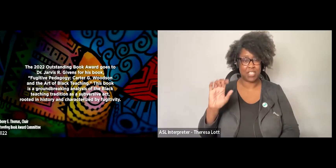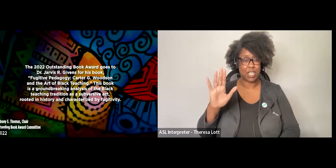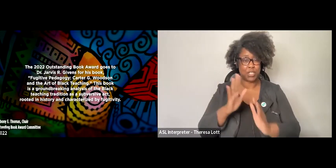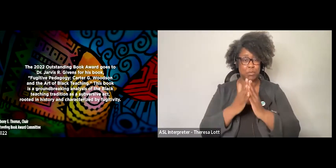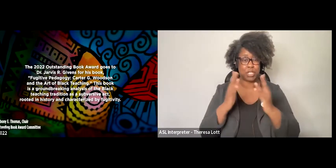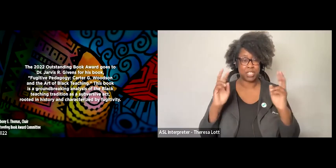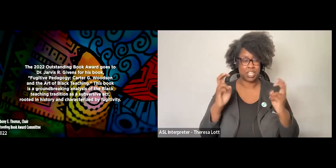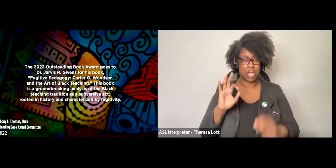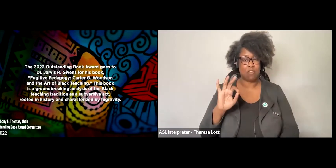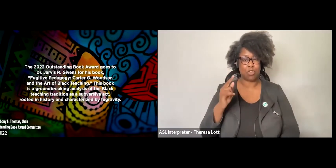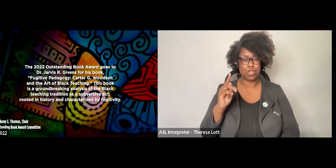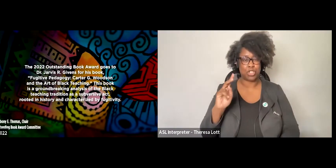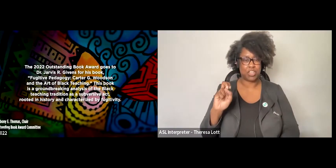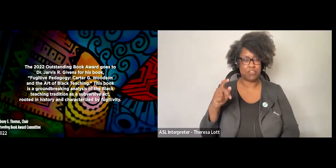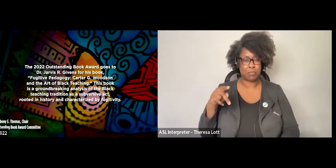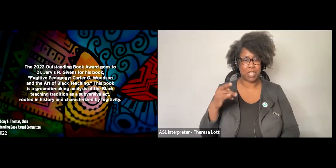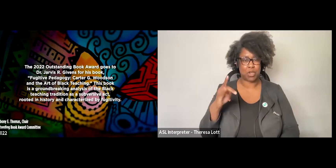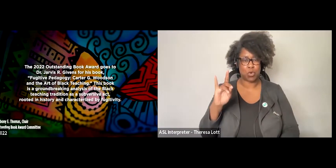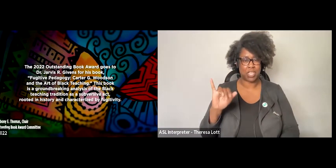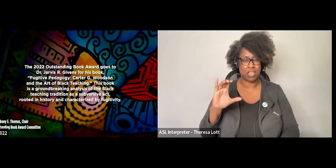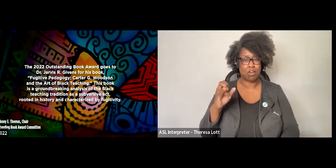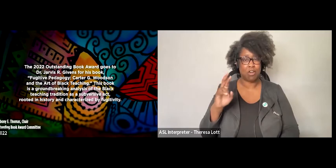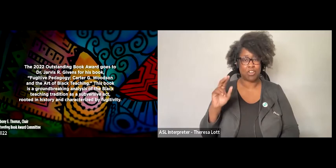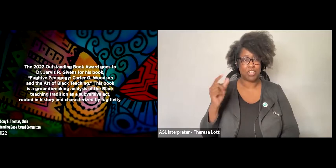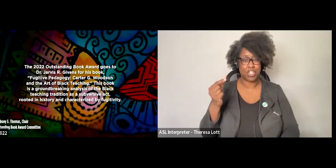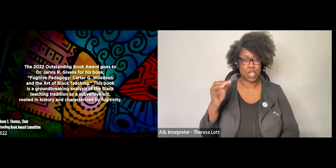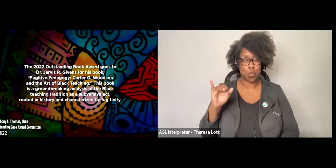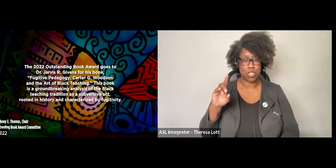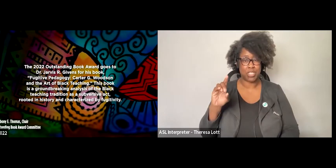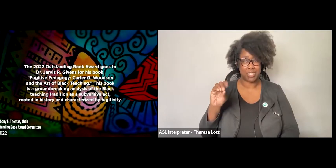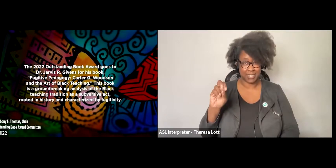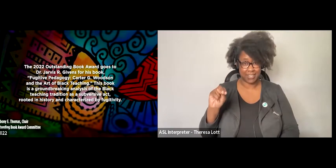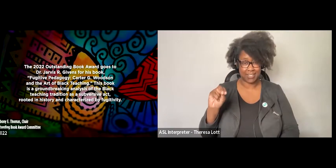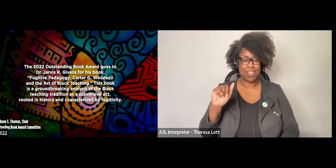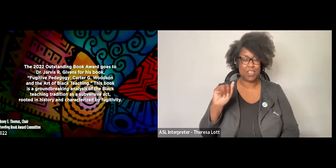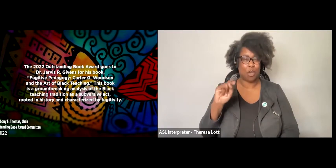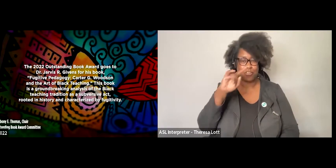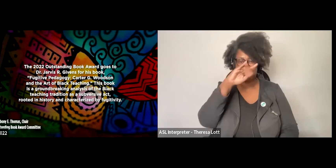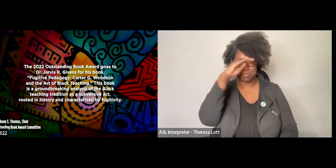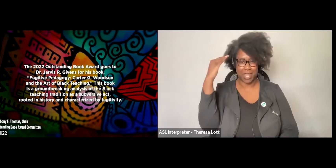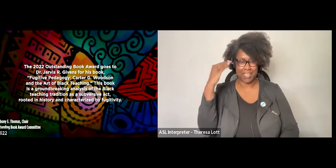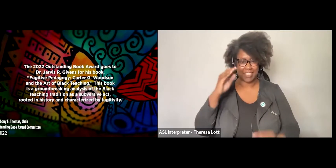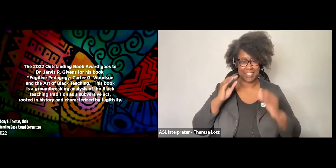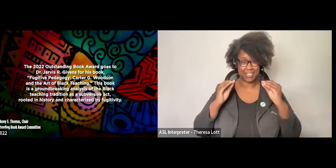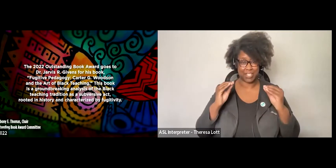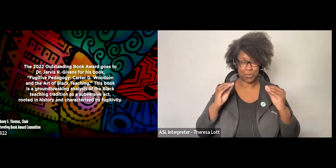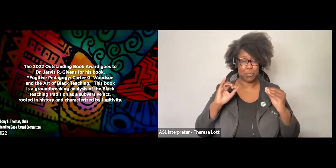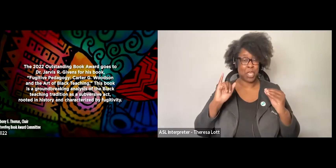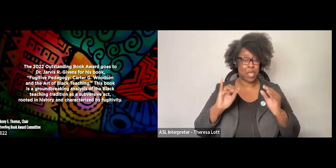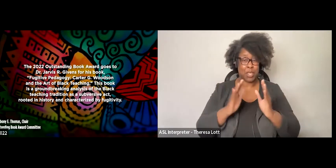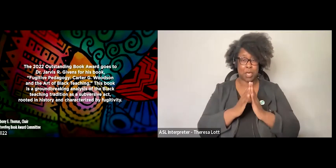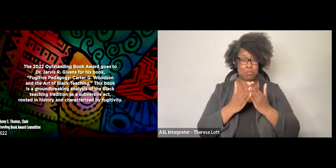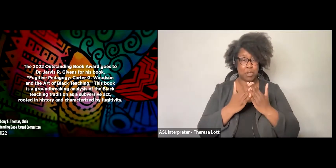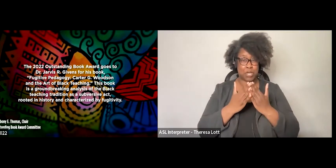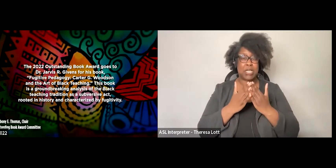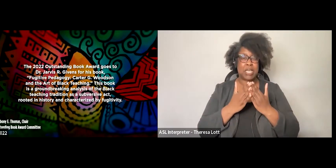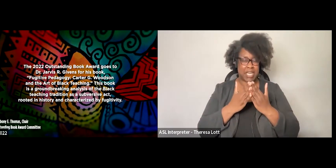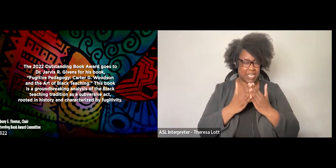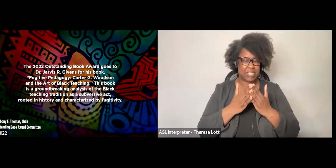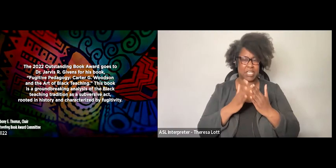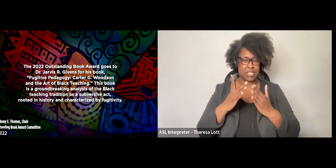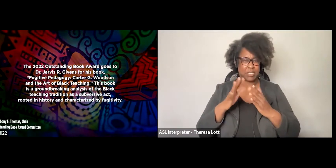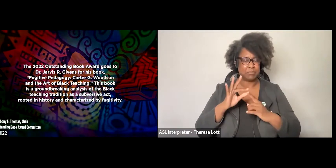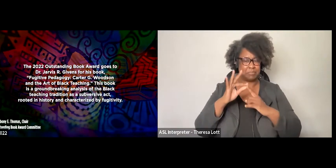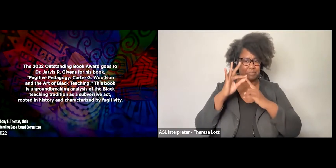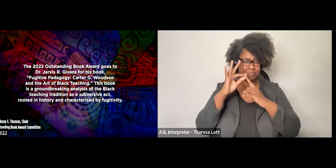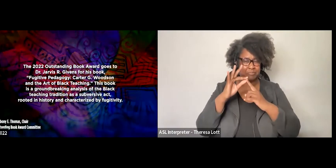Pedagogy, Carter G. Woodson and the Art of Black Teaching. This book is a groundbreaking analysis of the Black teaching tradition as